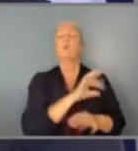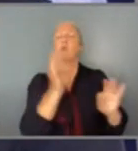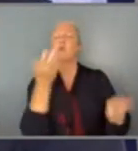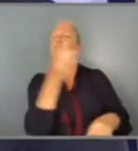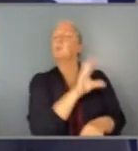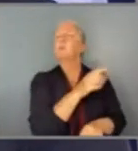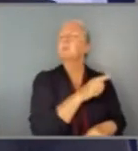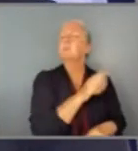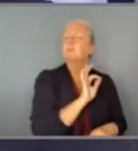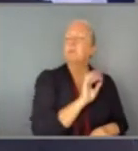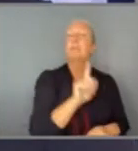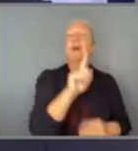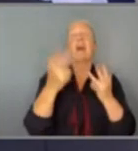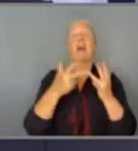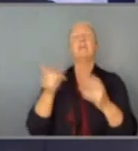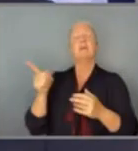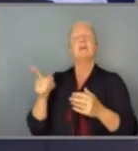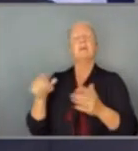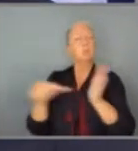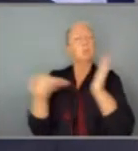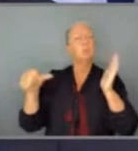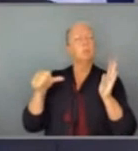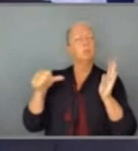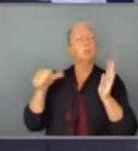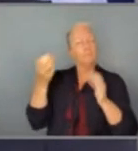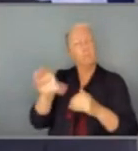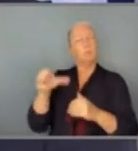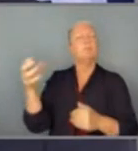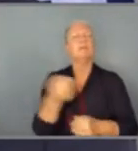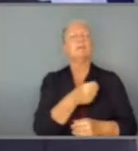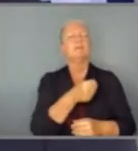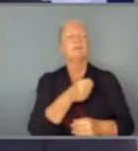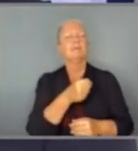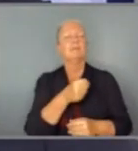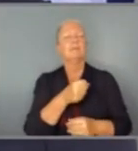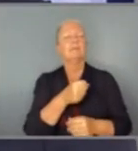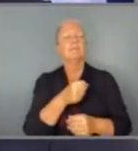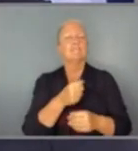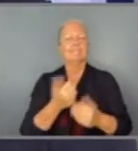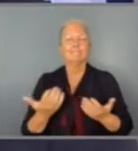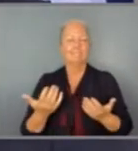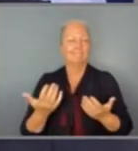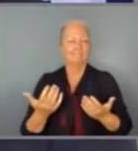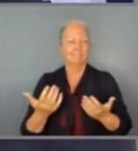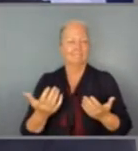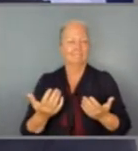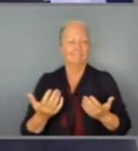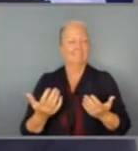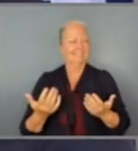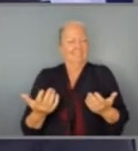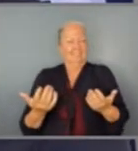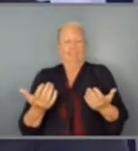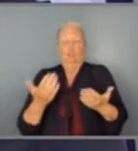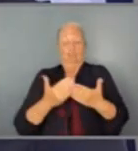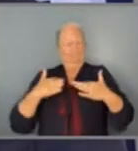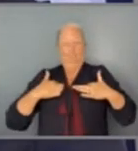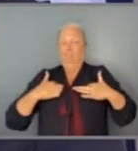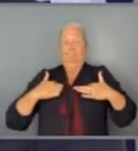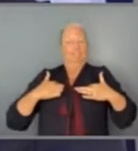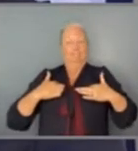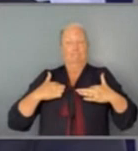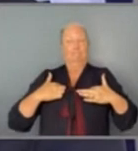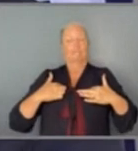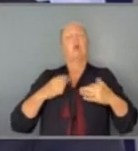states they do. What I'm saying is you don't need to be made to do it. It's the strong recommendation of the work that the